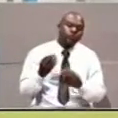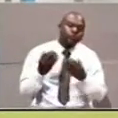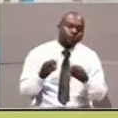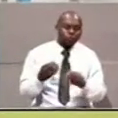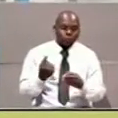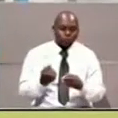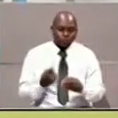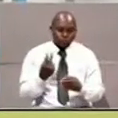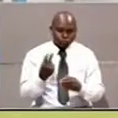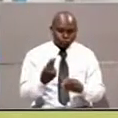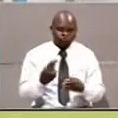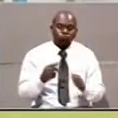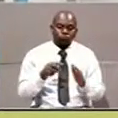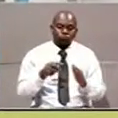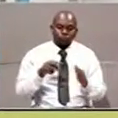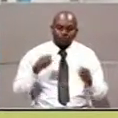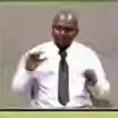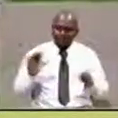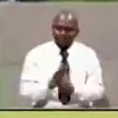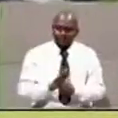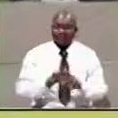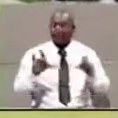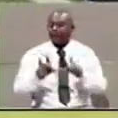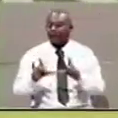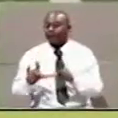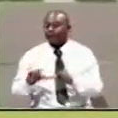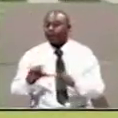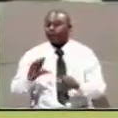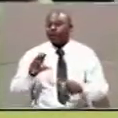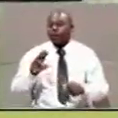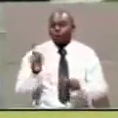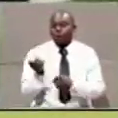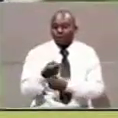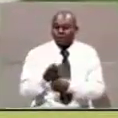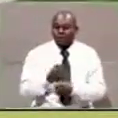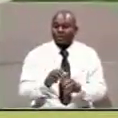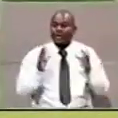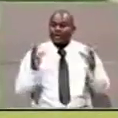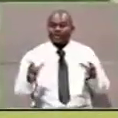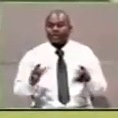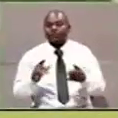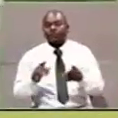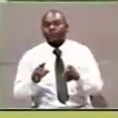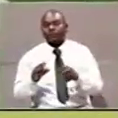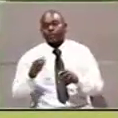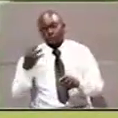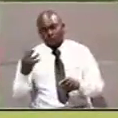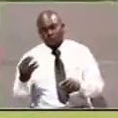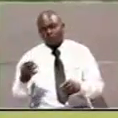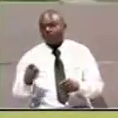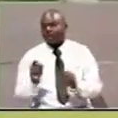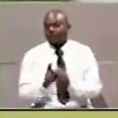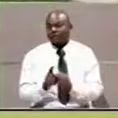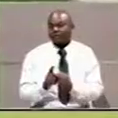two clubs were able to acquire full license, and that is Wakiso Giants and URFC. Four of the 11 clubs